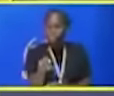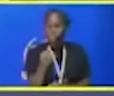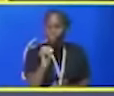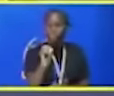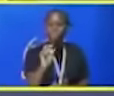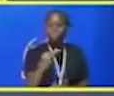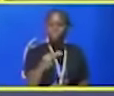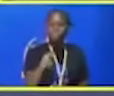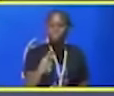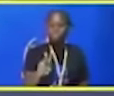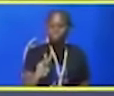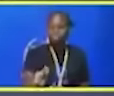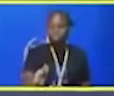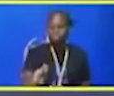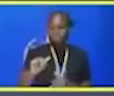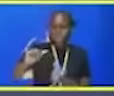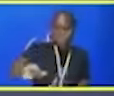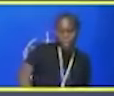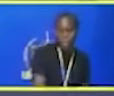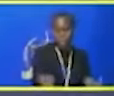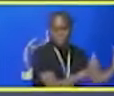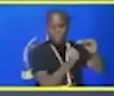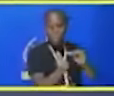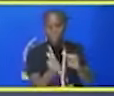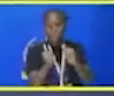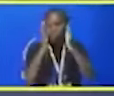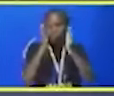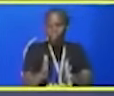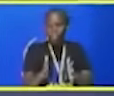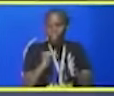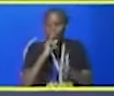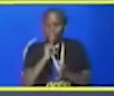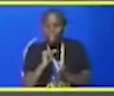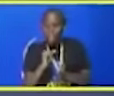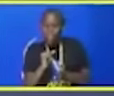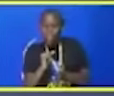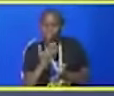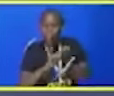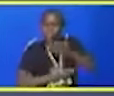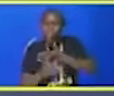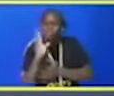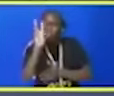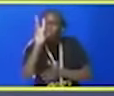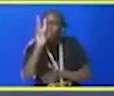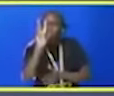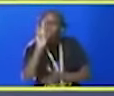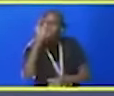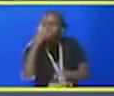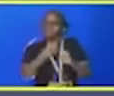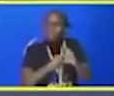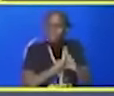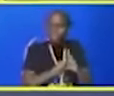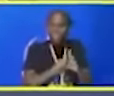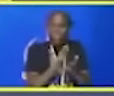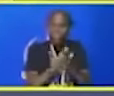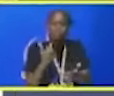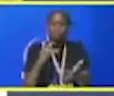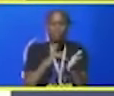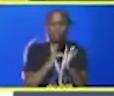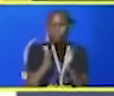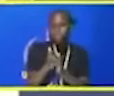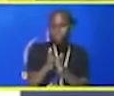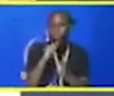Can I tell you? One of the things I hopefully will be teaching you tomorrow is the value of closed